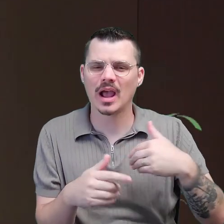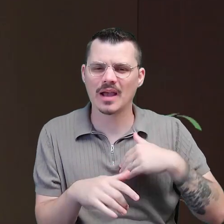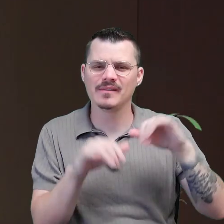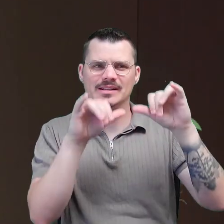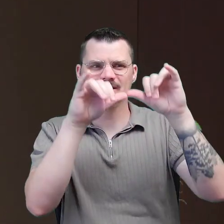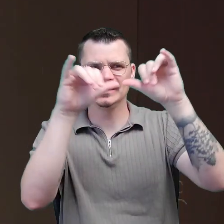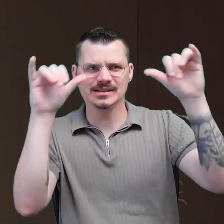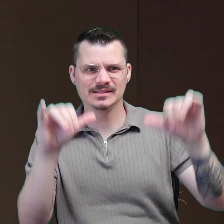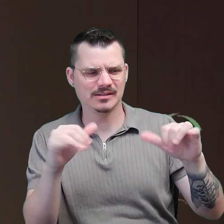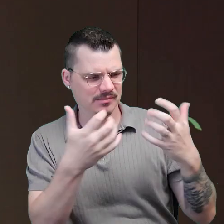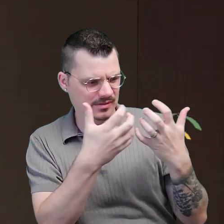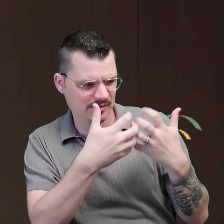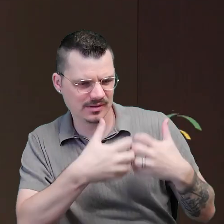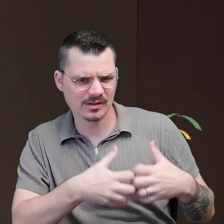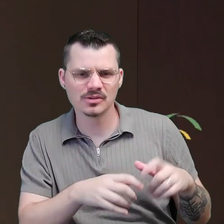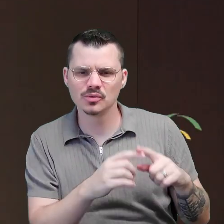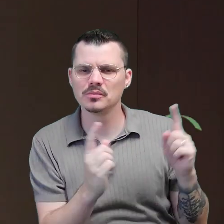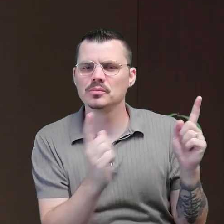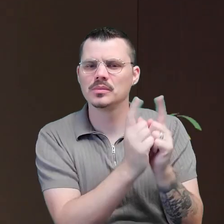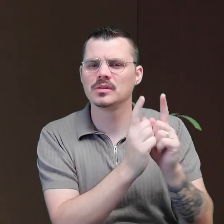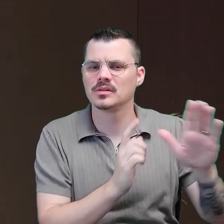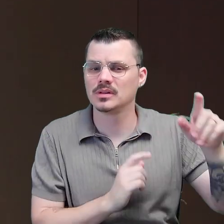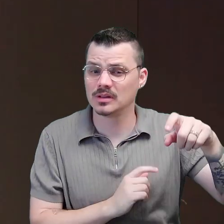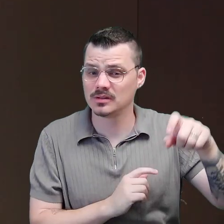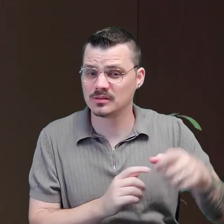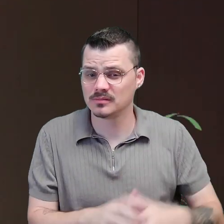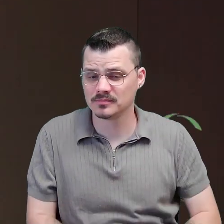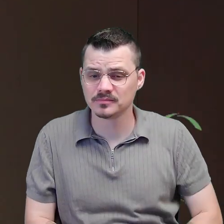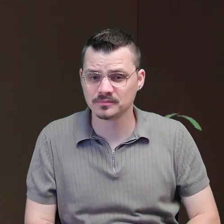system organize what they're asking for.